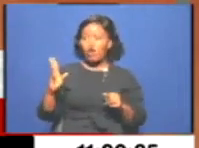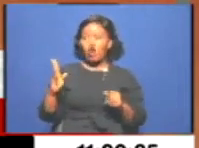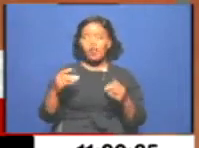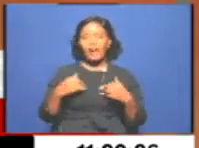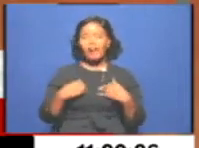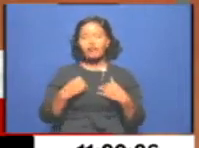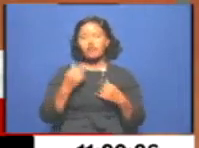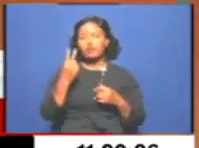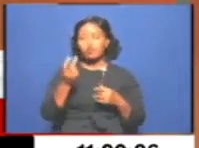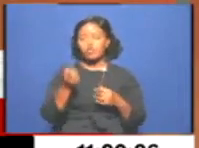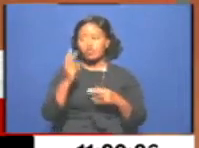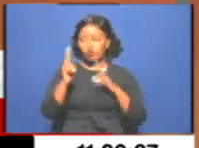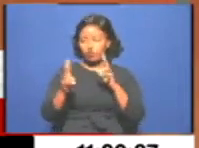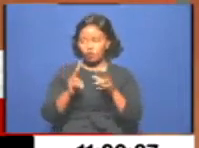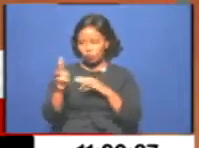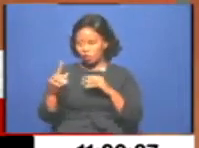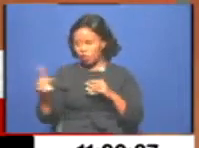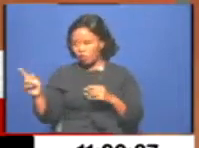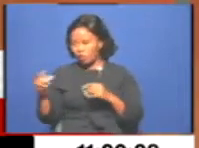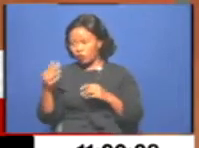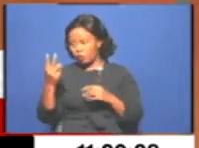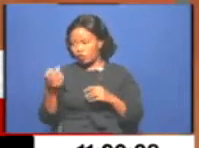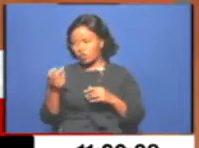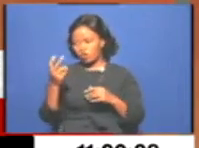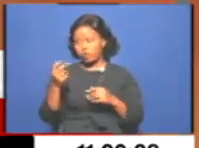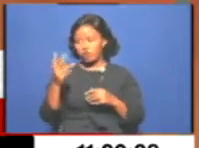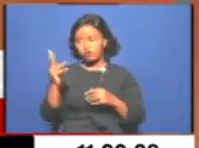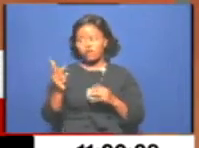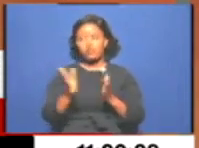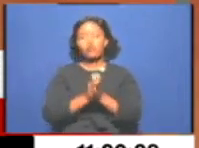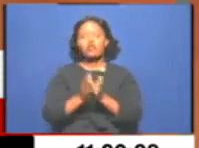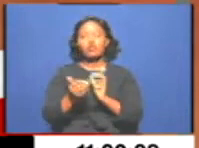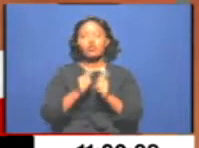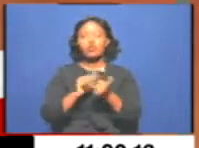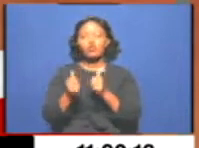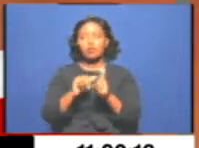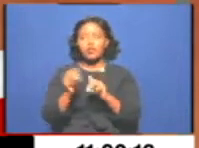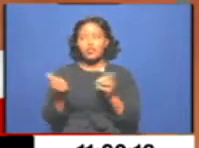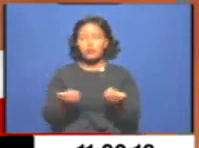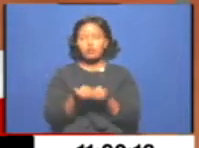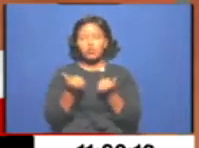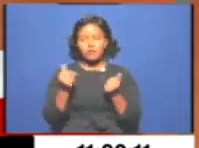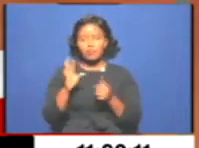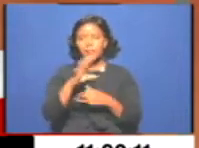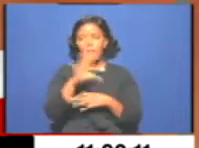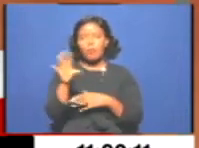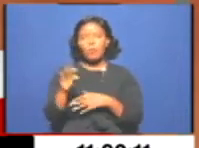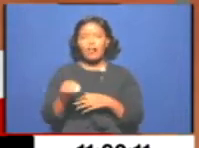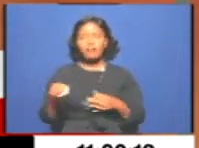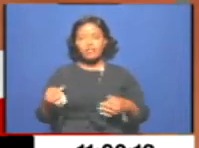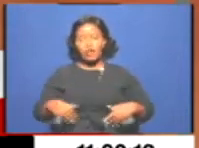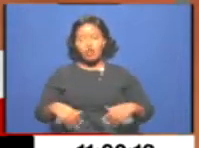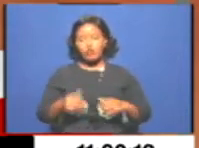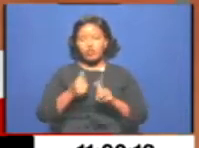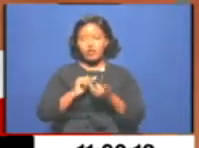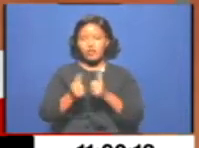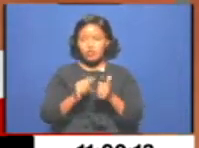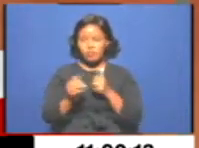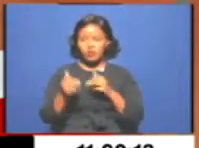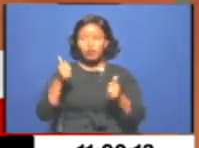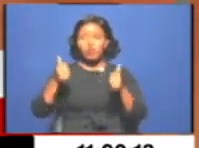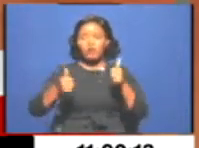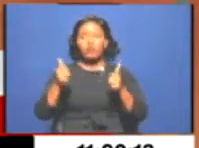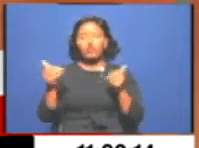2024, and also talk about the sporting events, the Africa Youth Games and the Commonwealth Games that NOCK will be overseeing